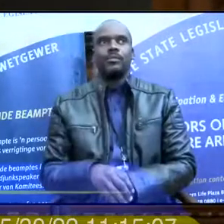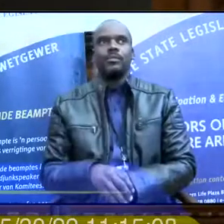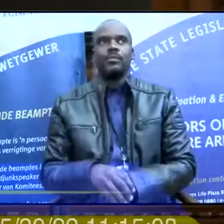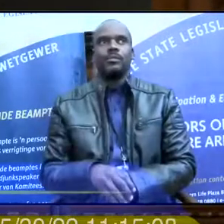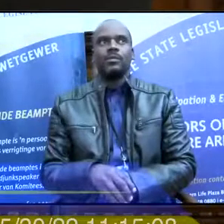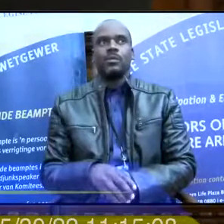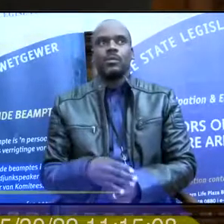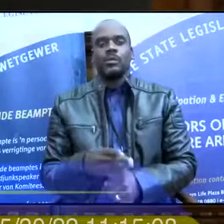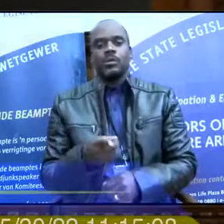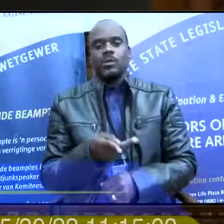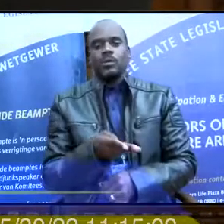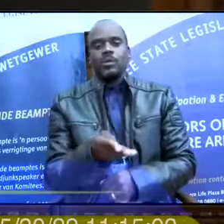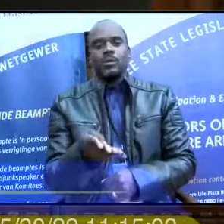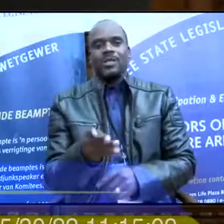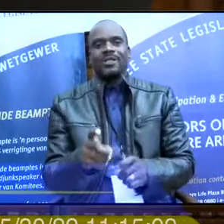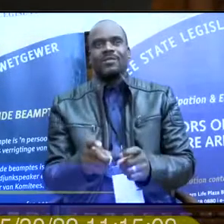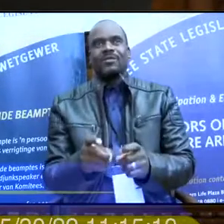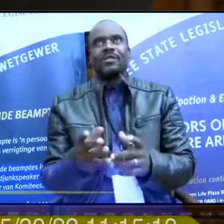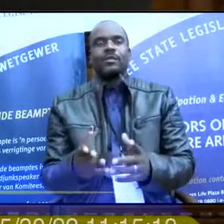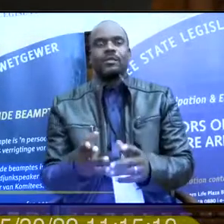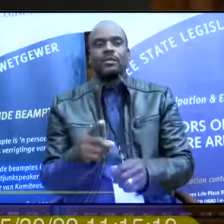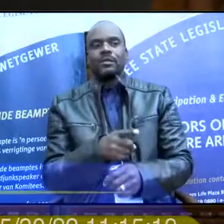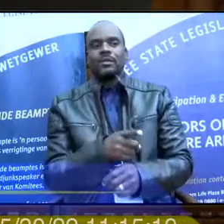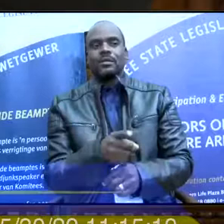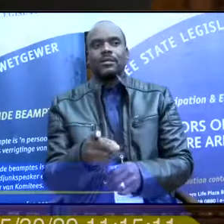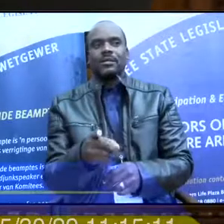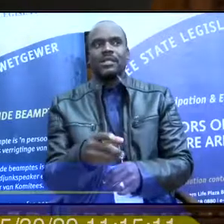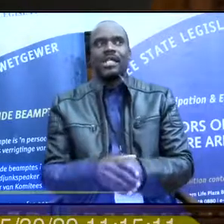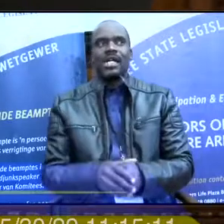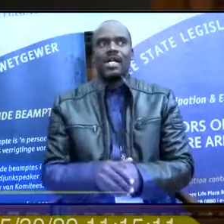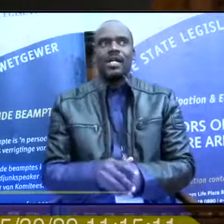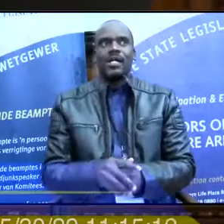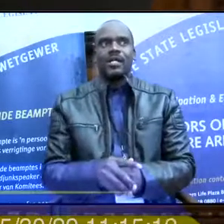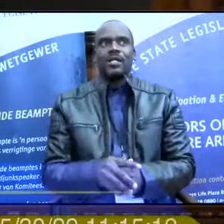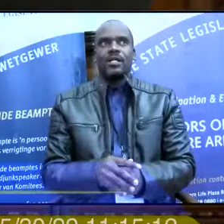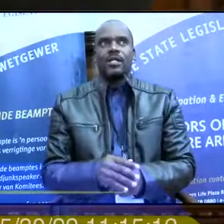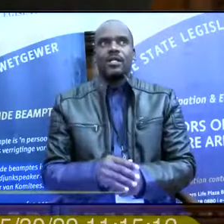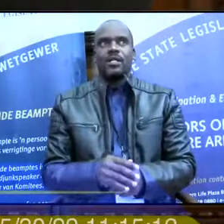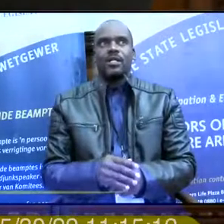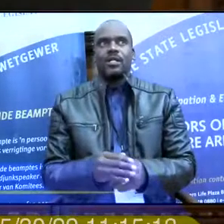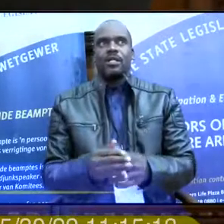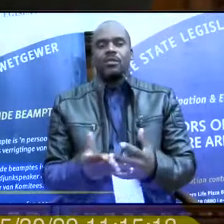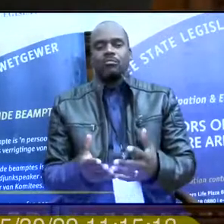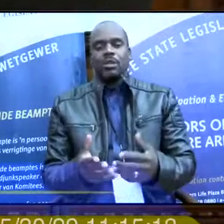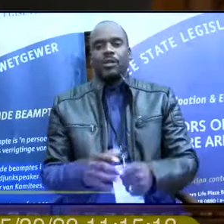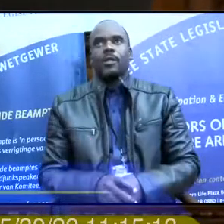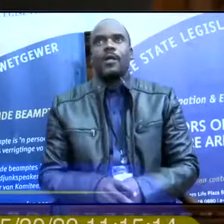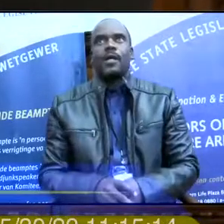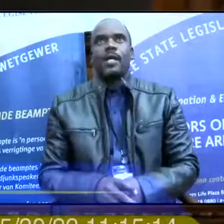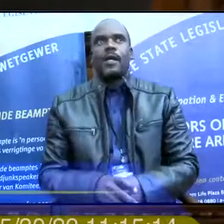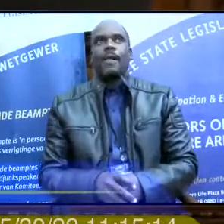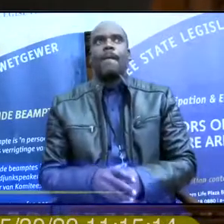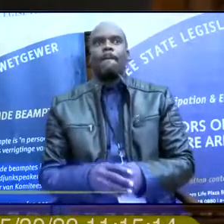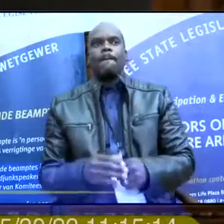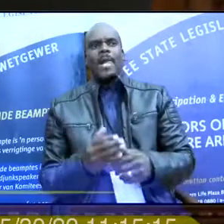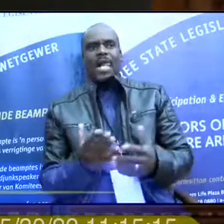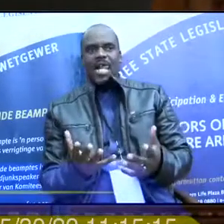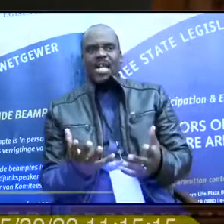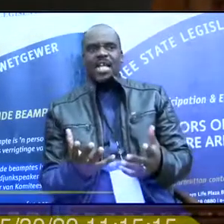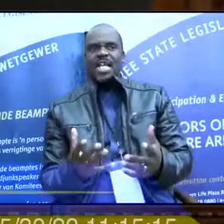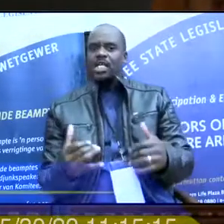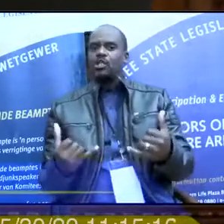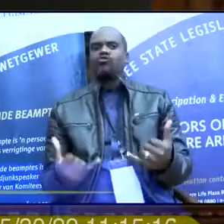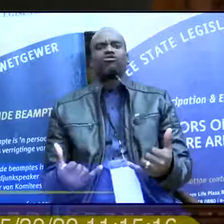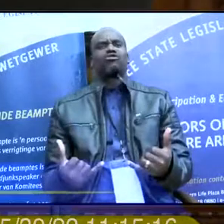province will not be able to fast track and fight against unemployment as we would wish to so we